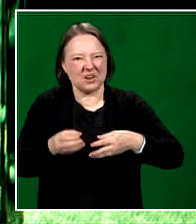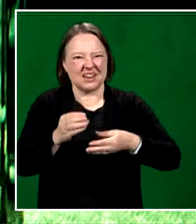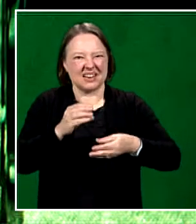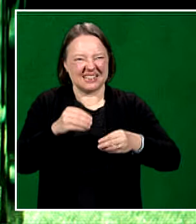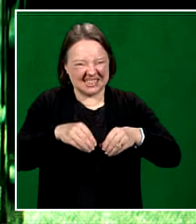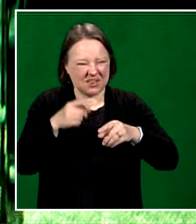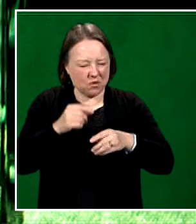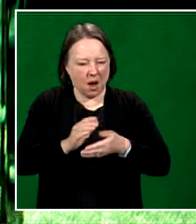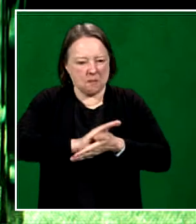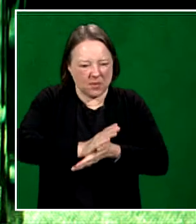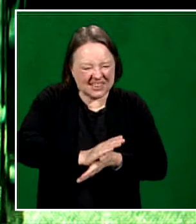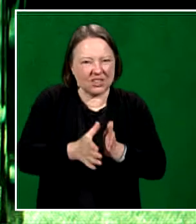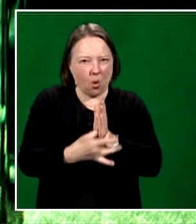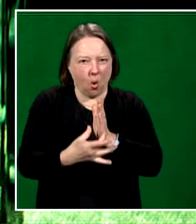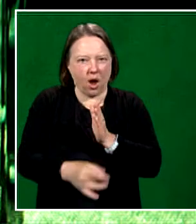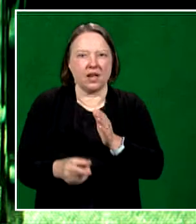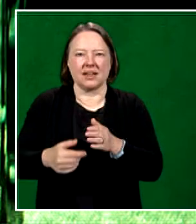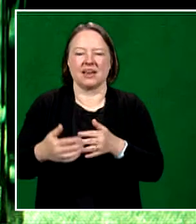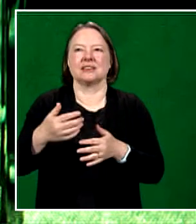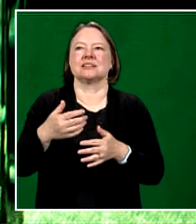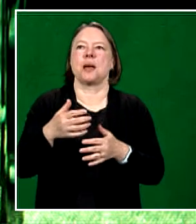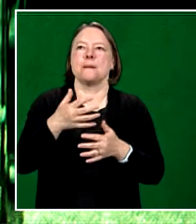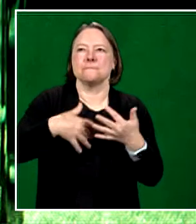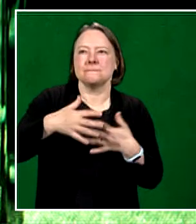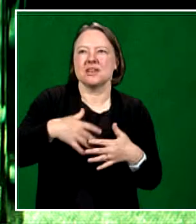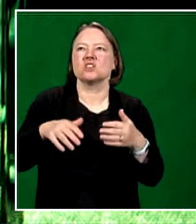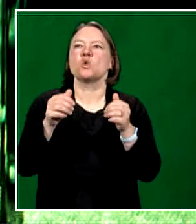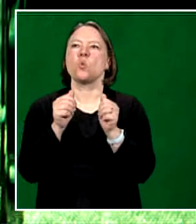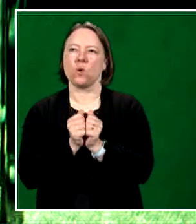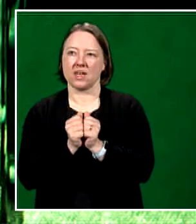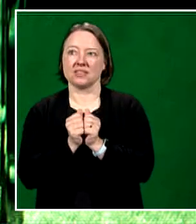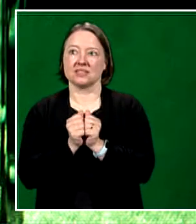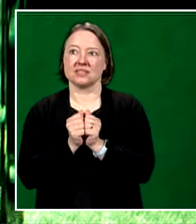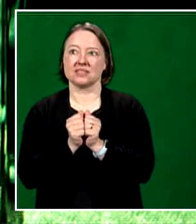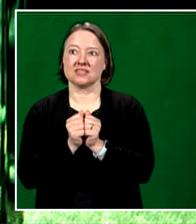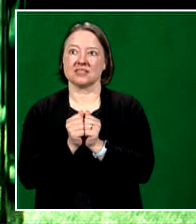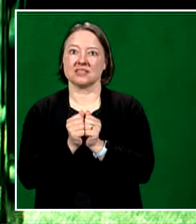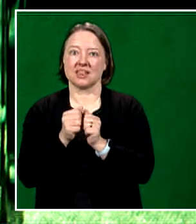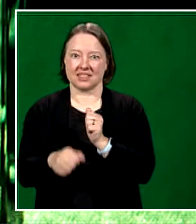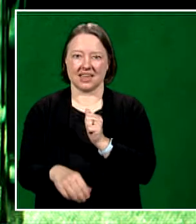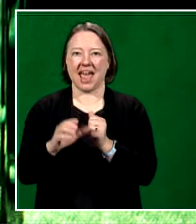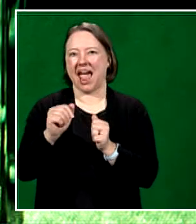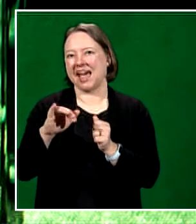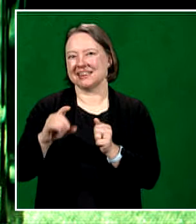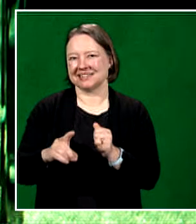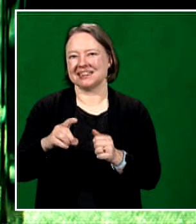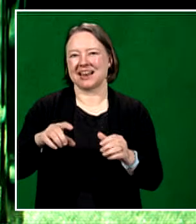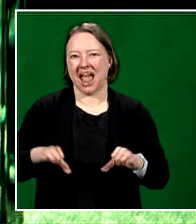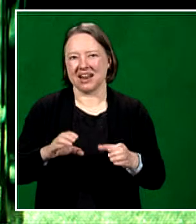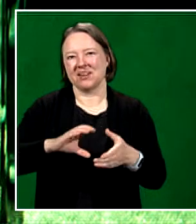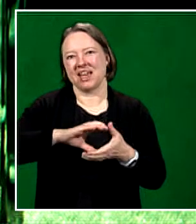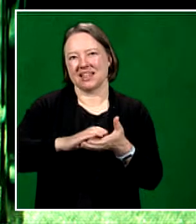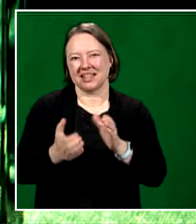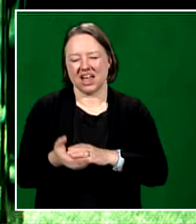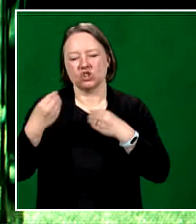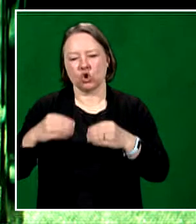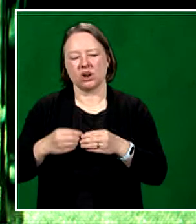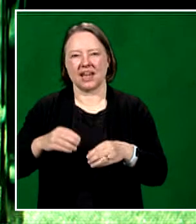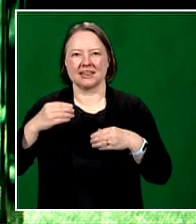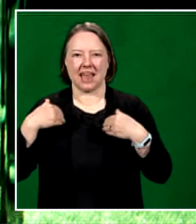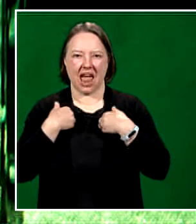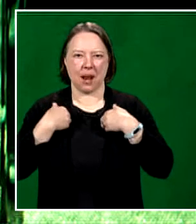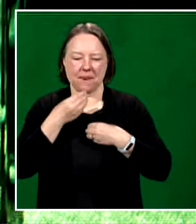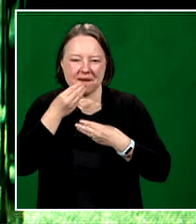oil. It's mixed with the acid-activated clays and sold as animal feed with damaging effects